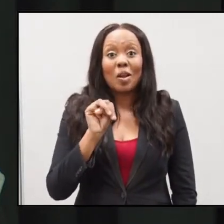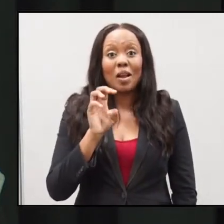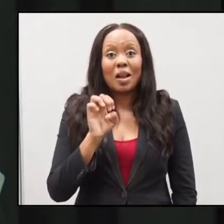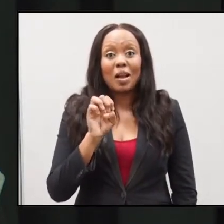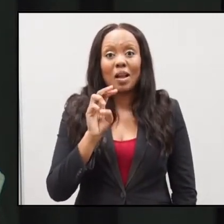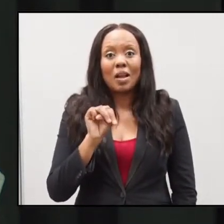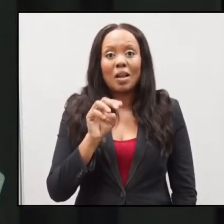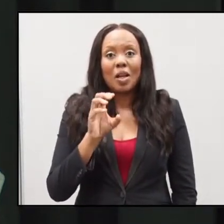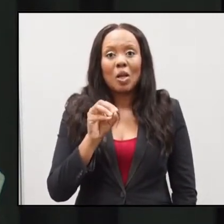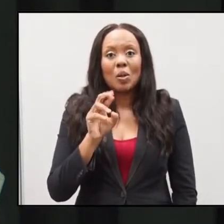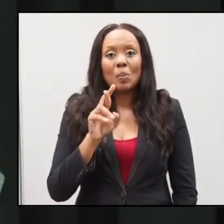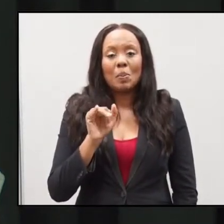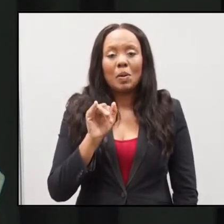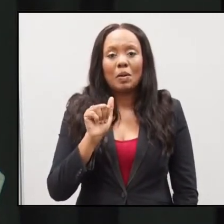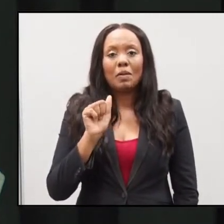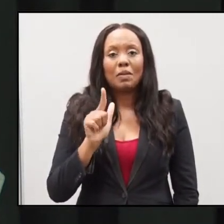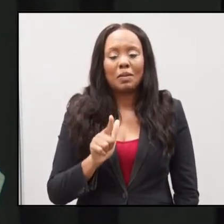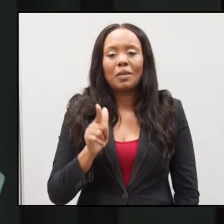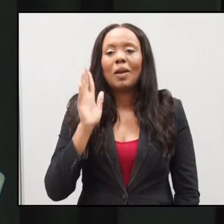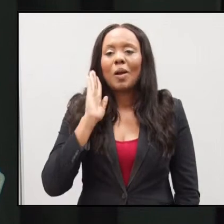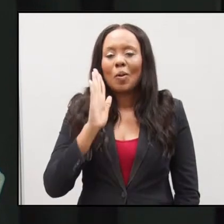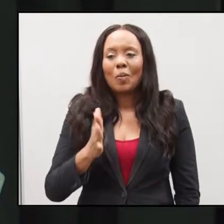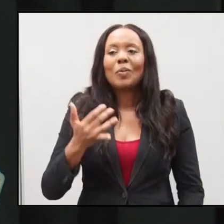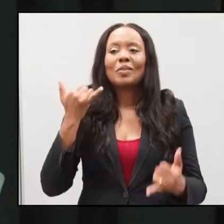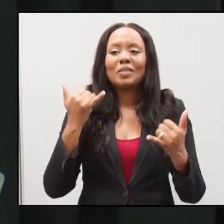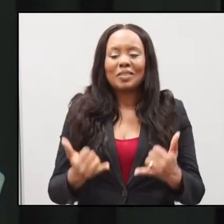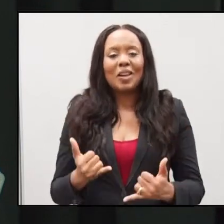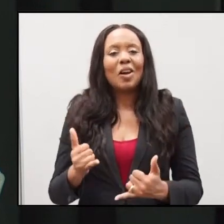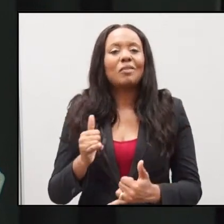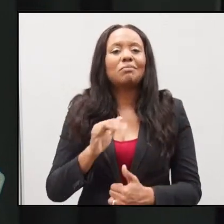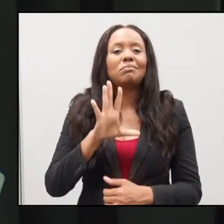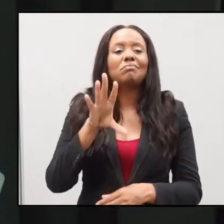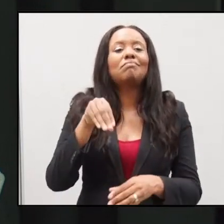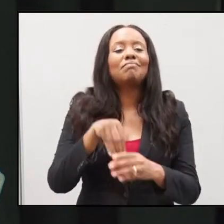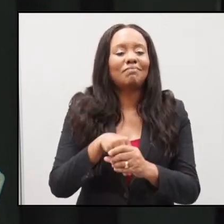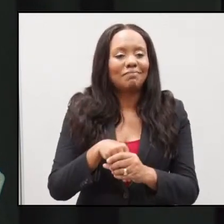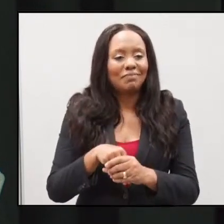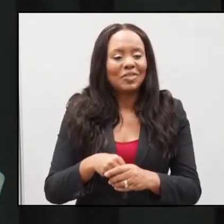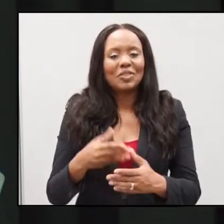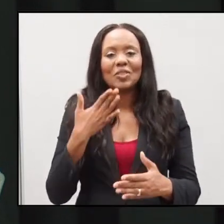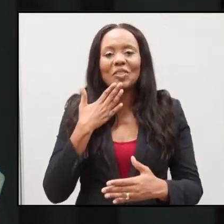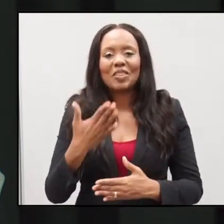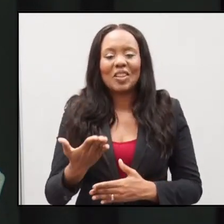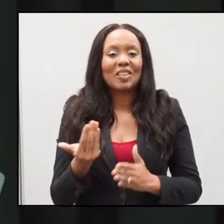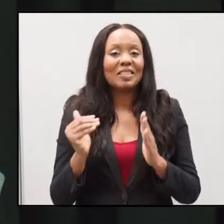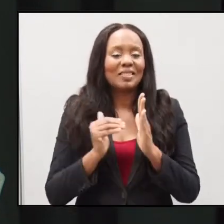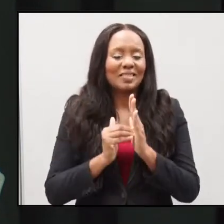Newton Enslaved Burial Ground will join such esteemed company. So thank you again for that.